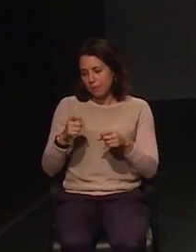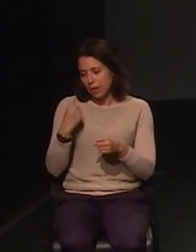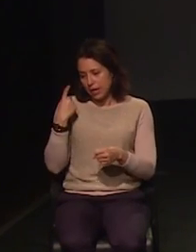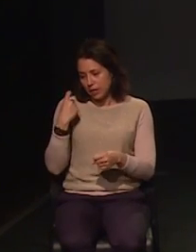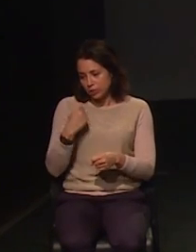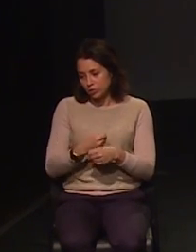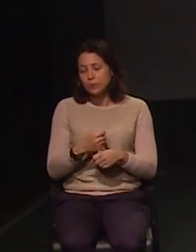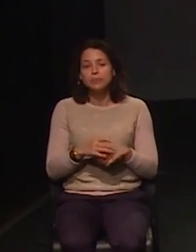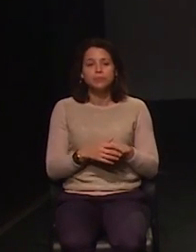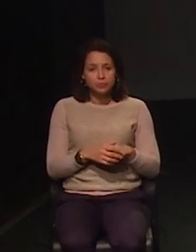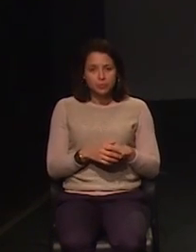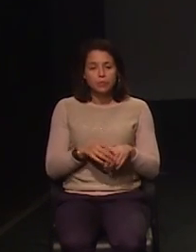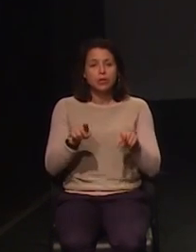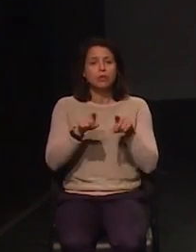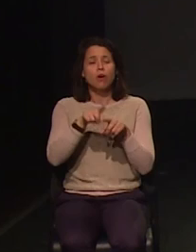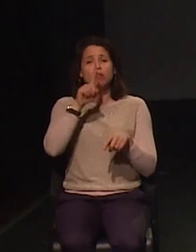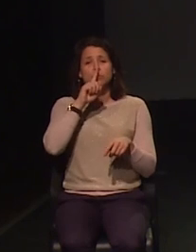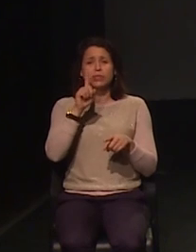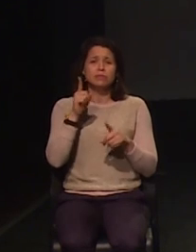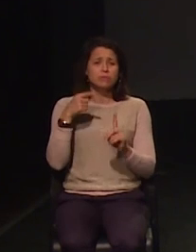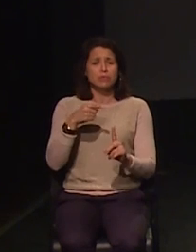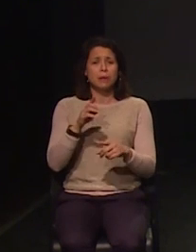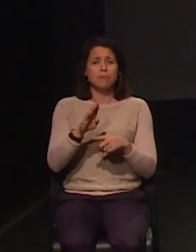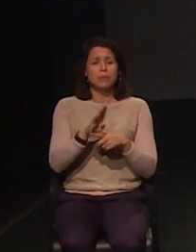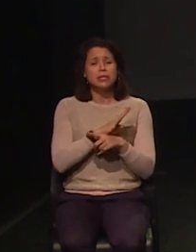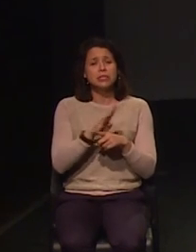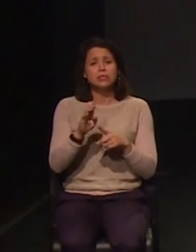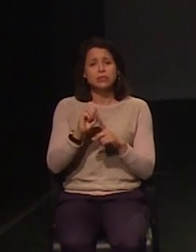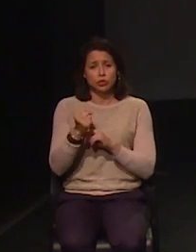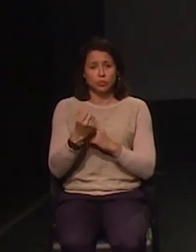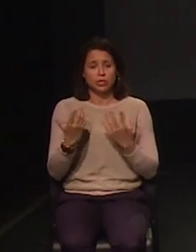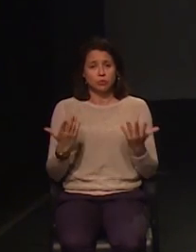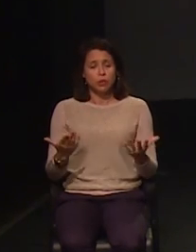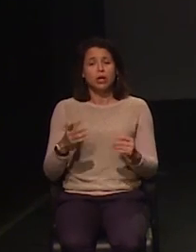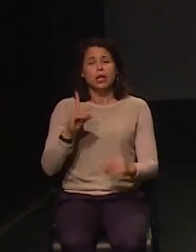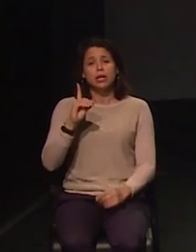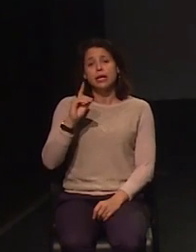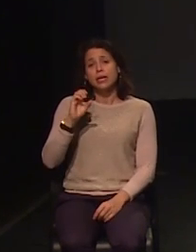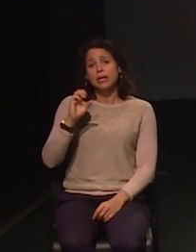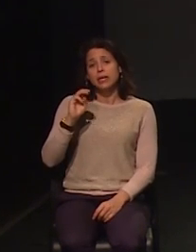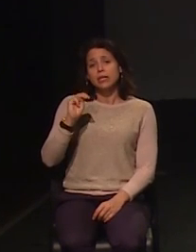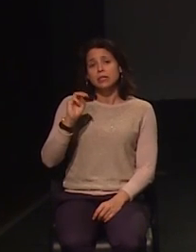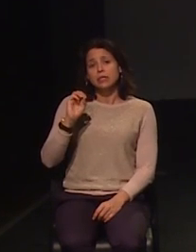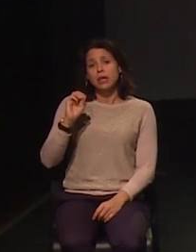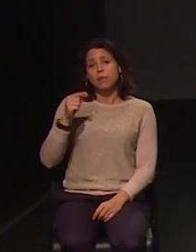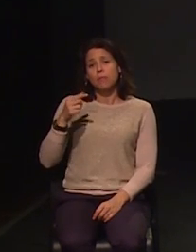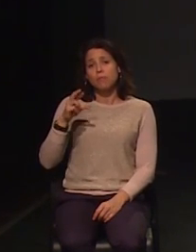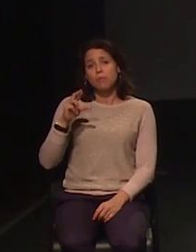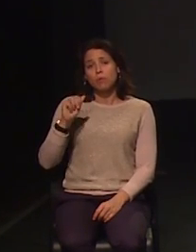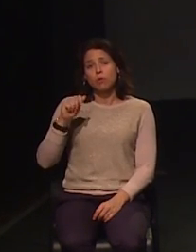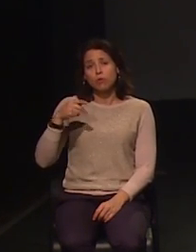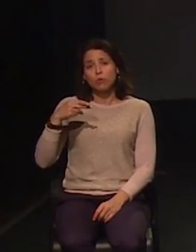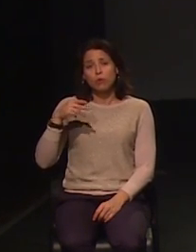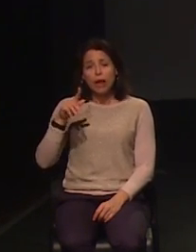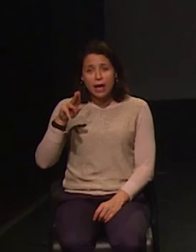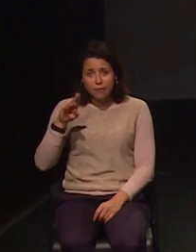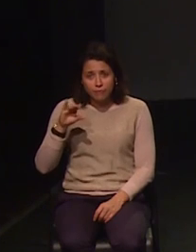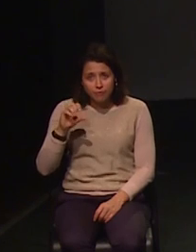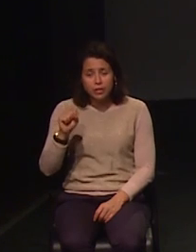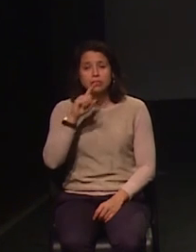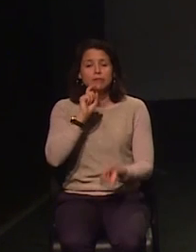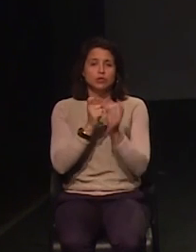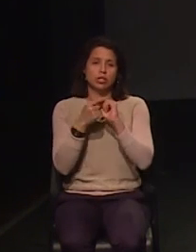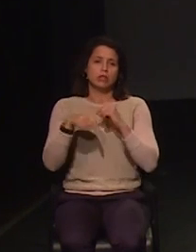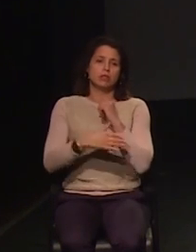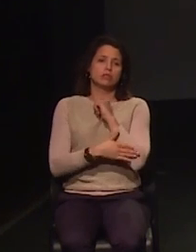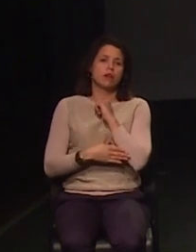business case for it, which is to say demographics have changed in this country. No longer are we a